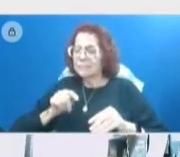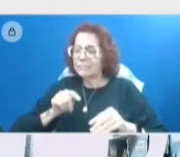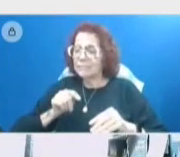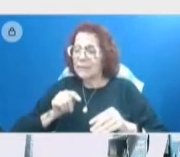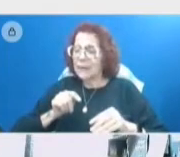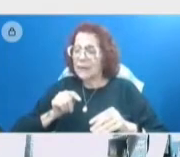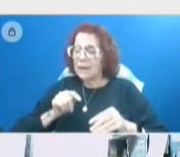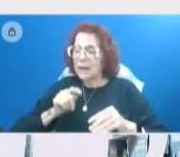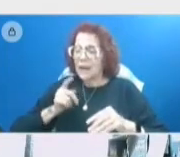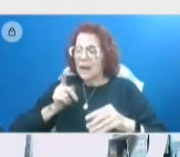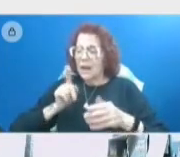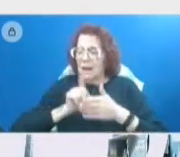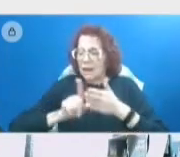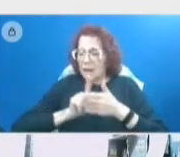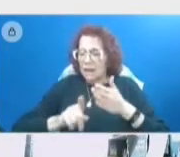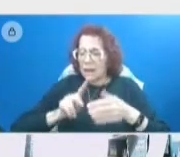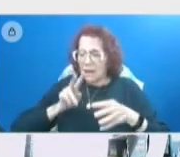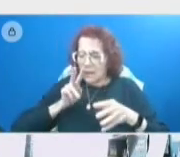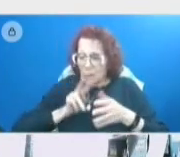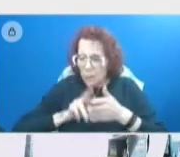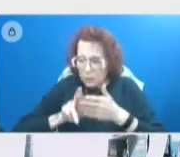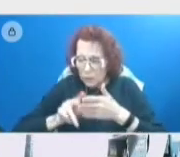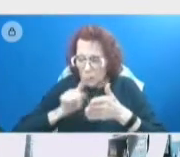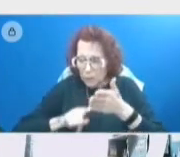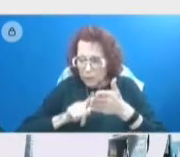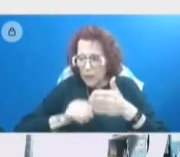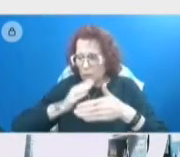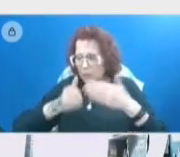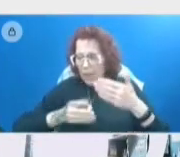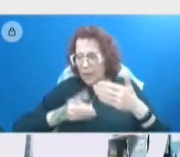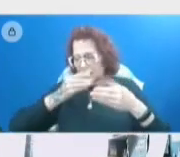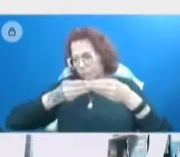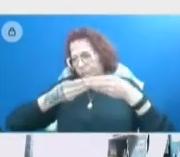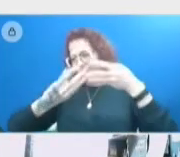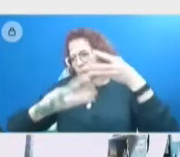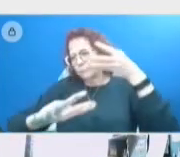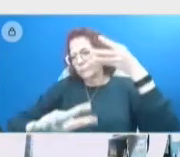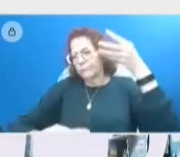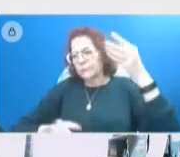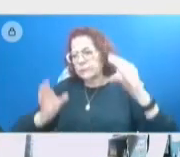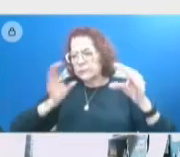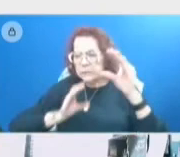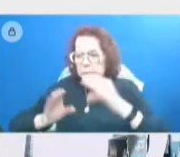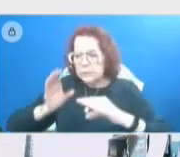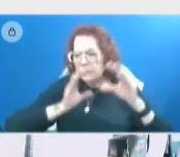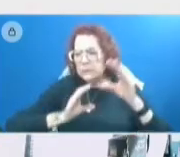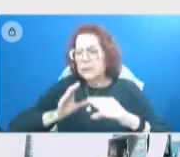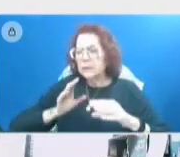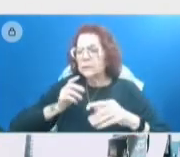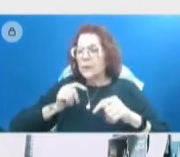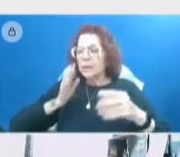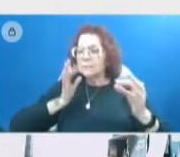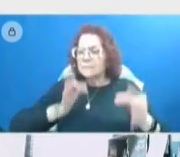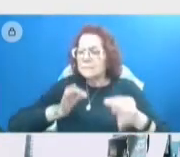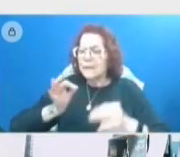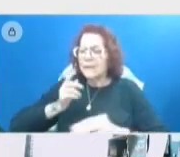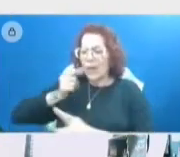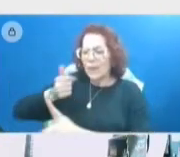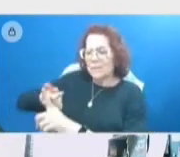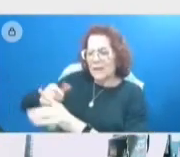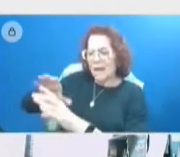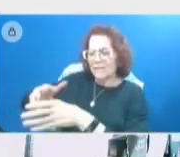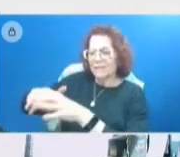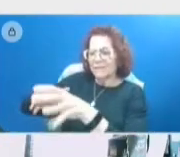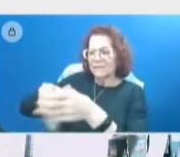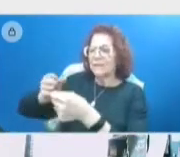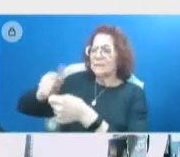broader and then providing the user the greater ability to filter from there. More along the lines of the referenced New